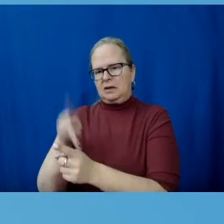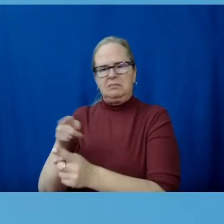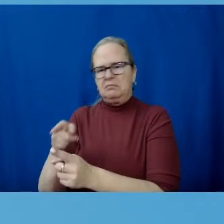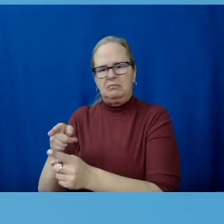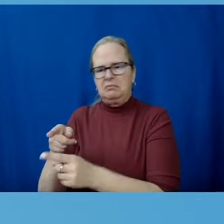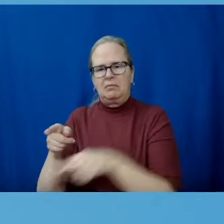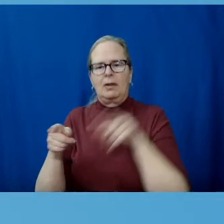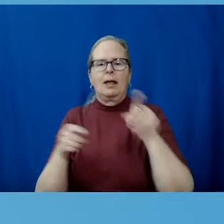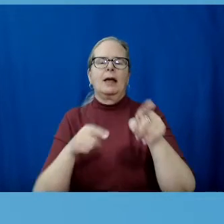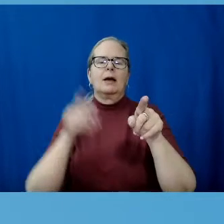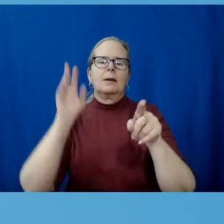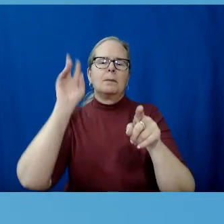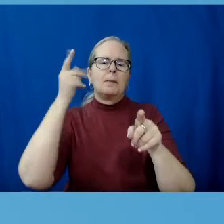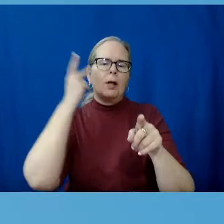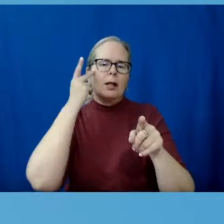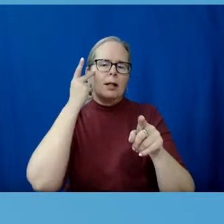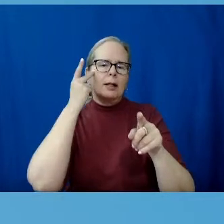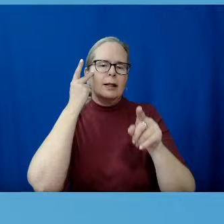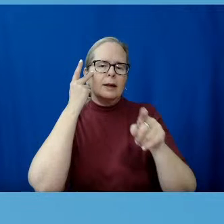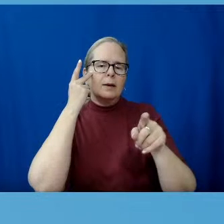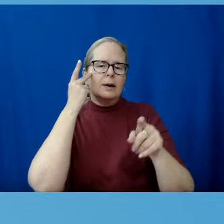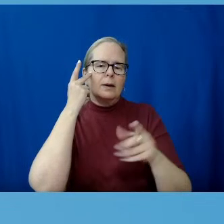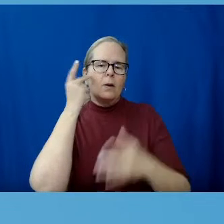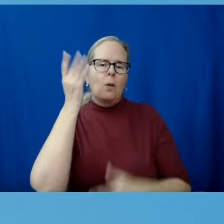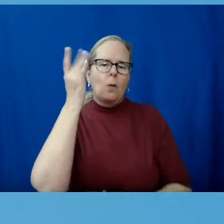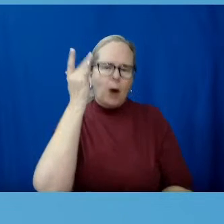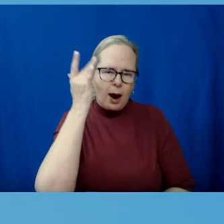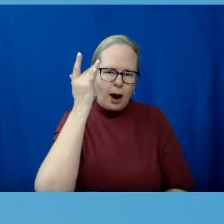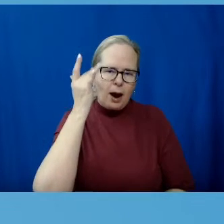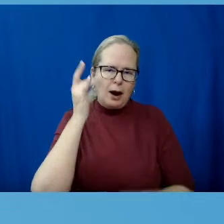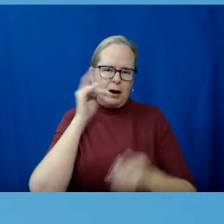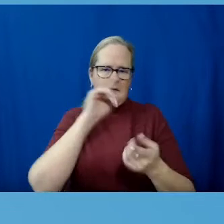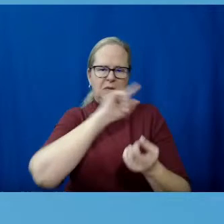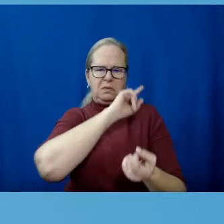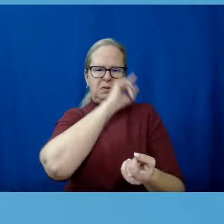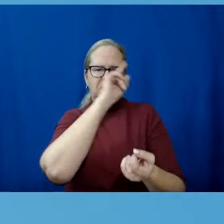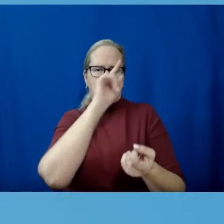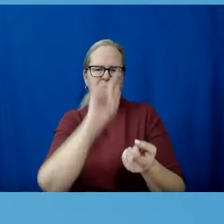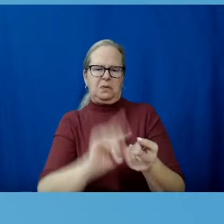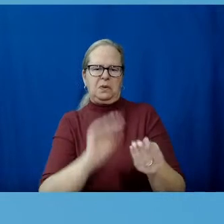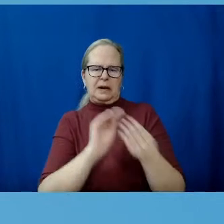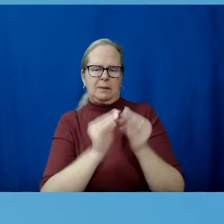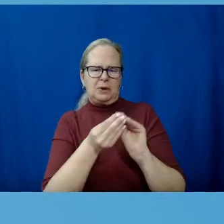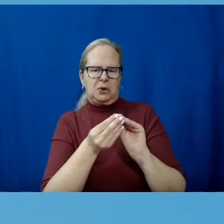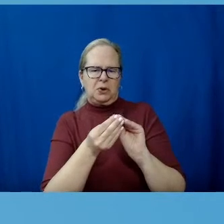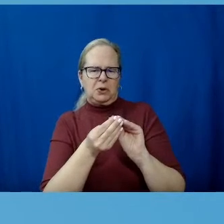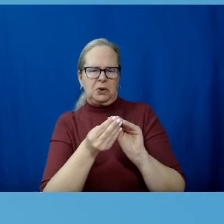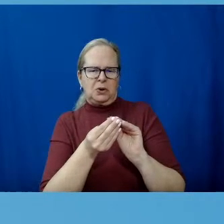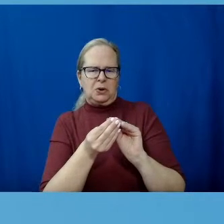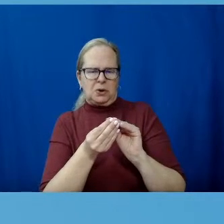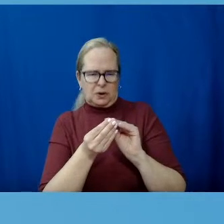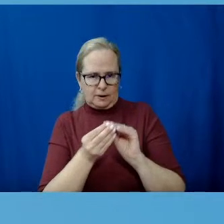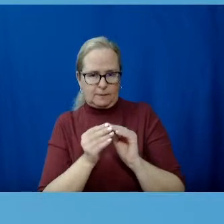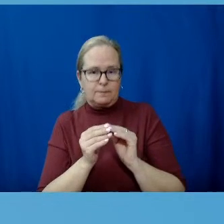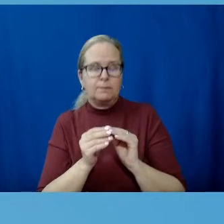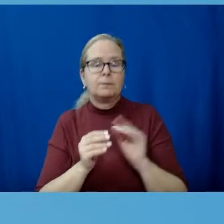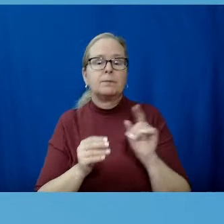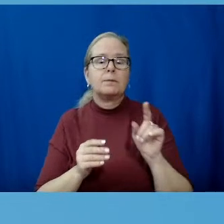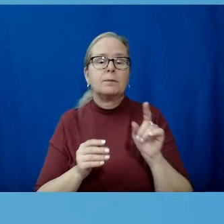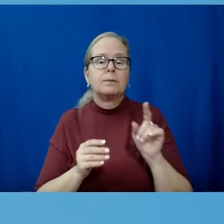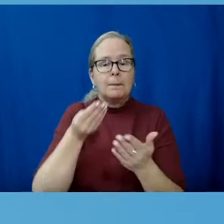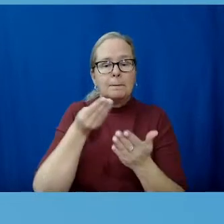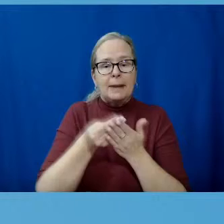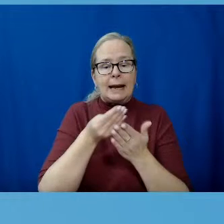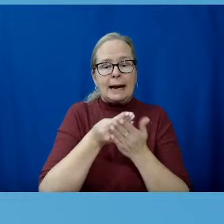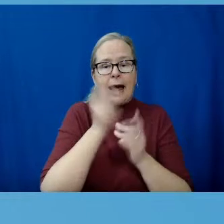look at the situation that Kenny's in right now, forget about waiting for an election. As Graham already mentioned, he's up for a